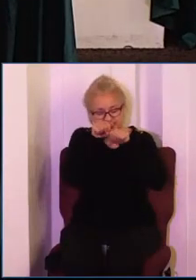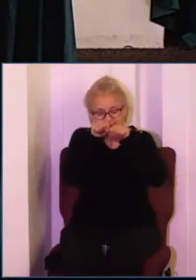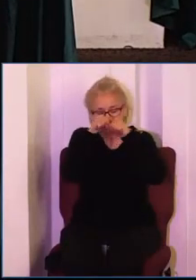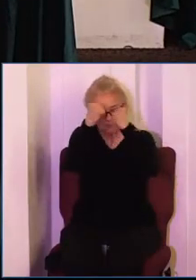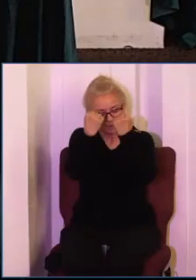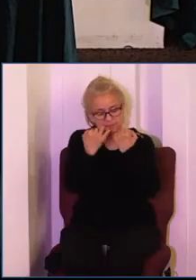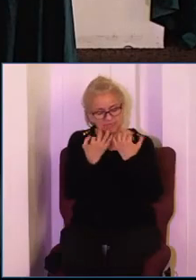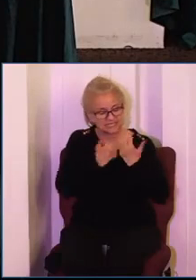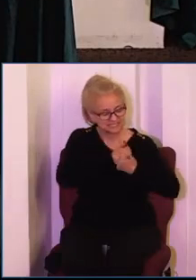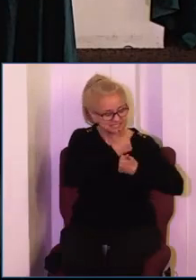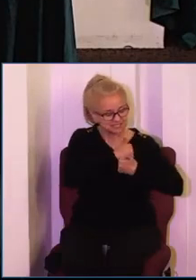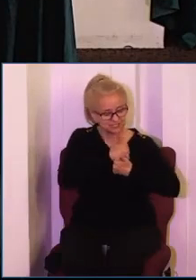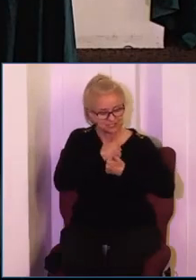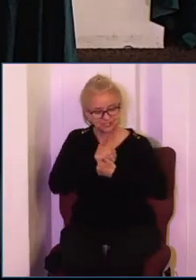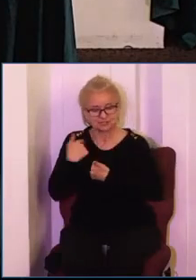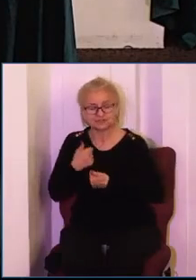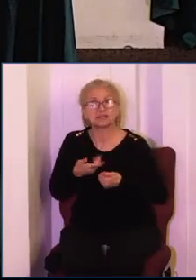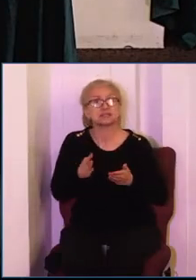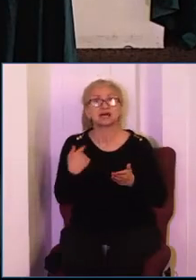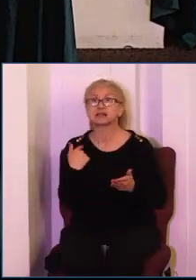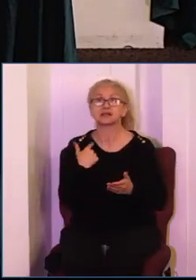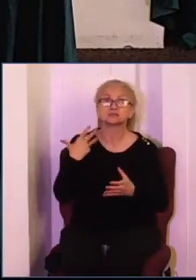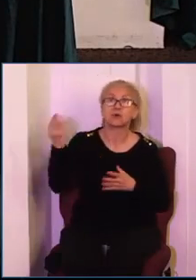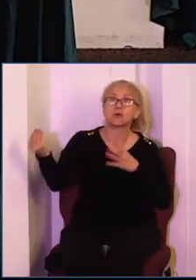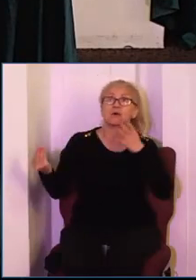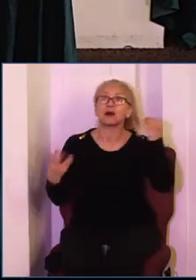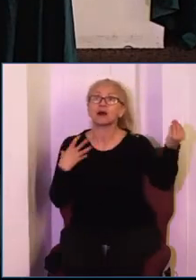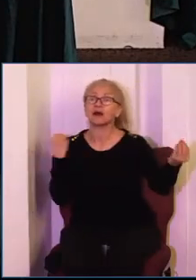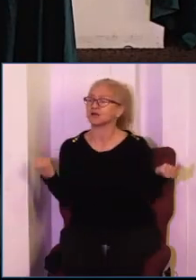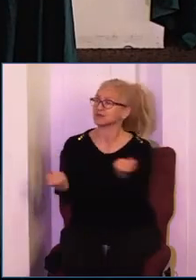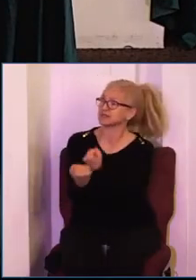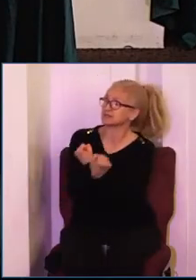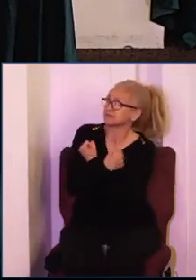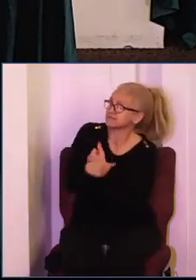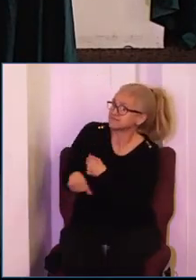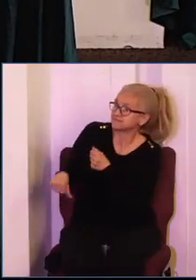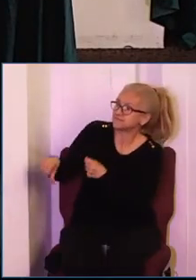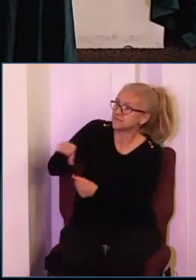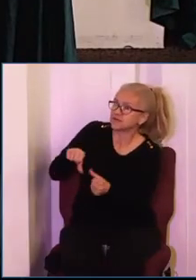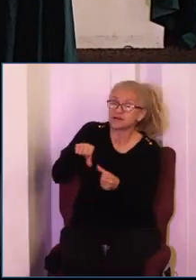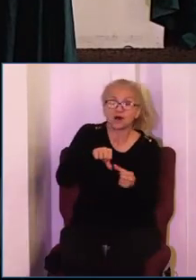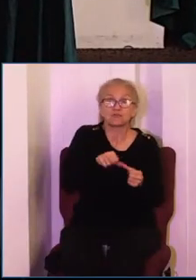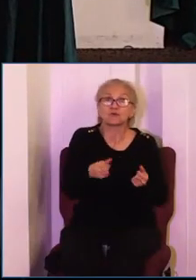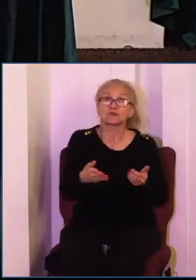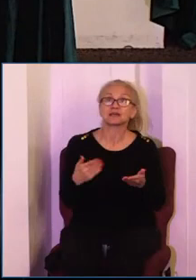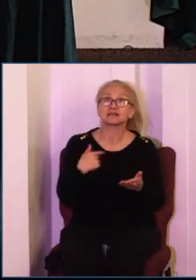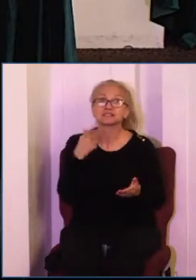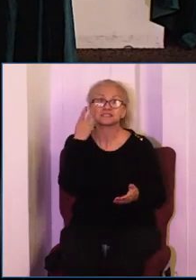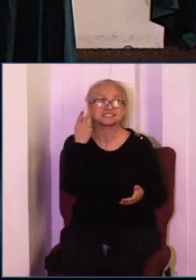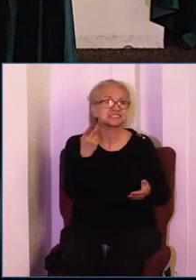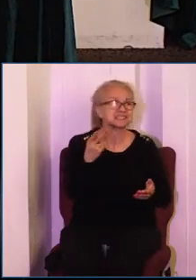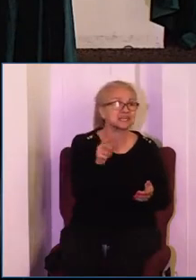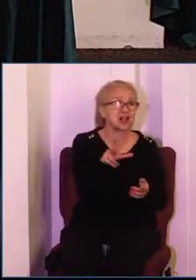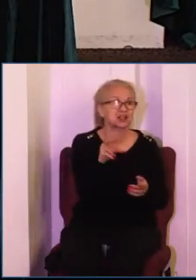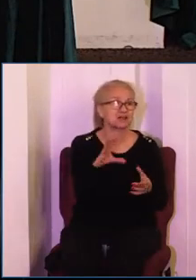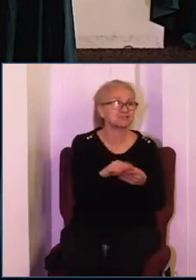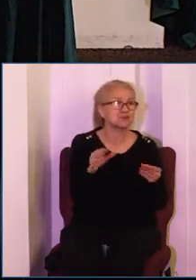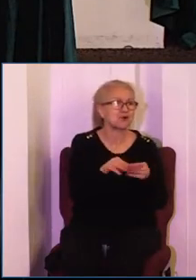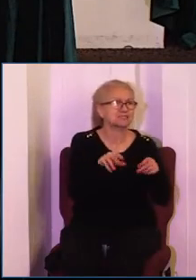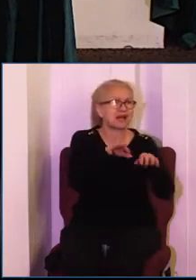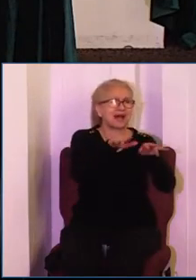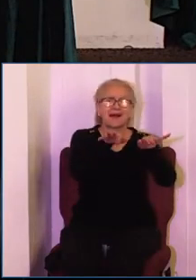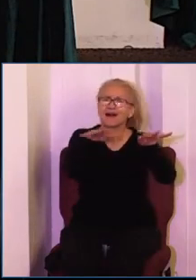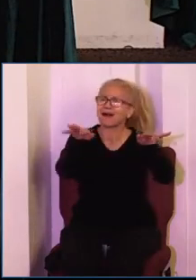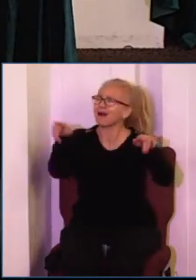us. Help us to go out and love one another. Help us to see love stories all over the